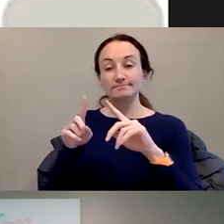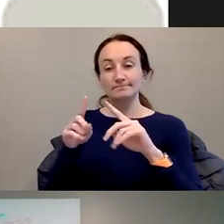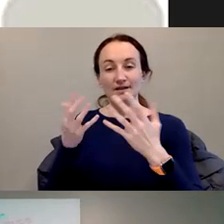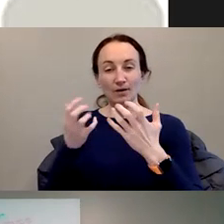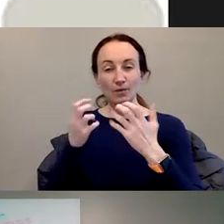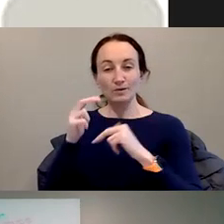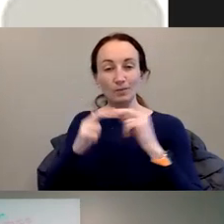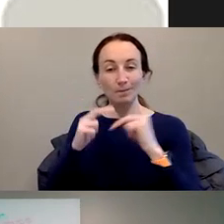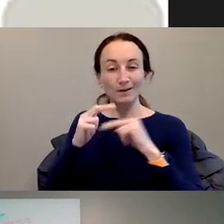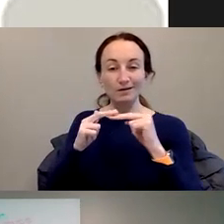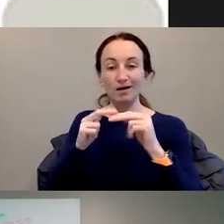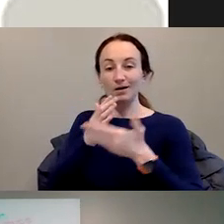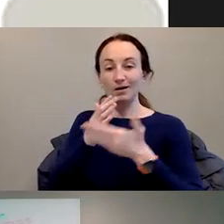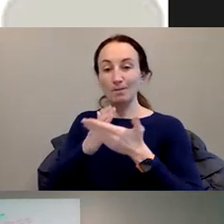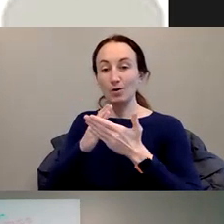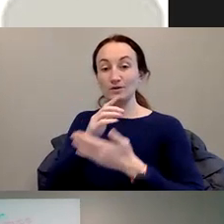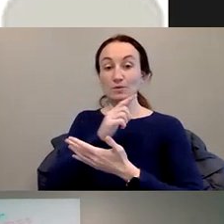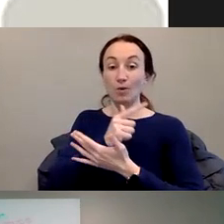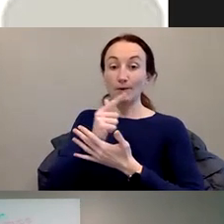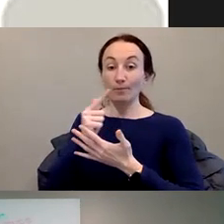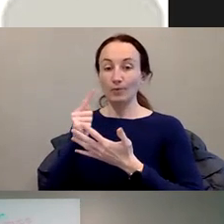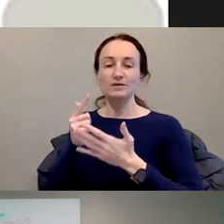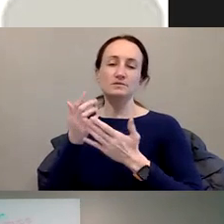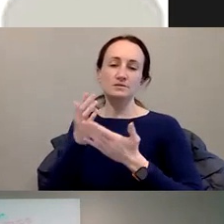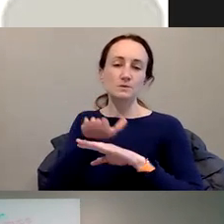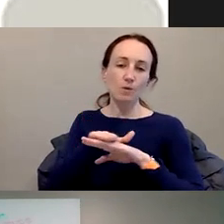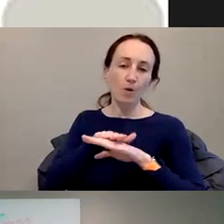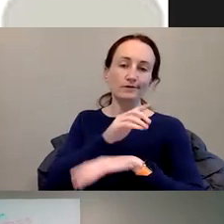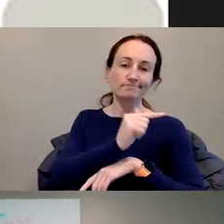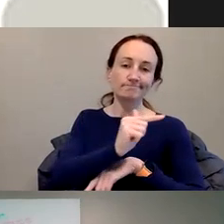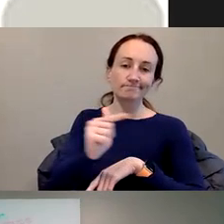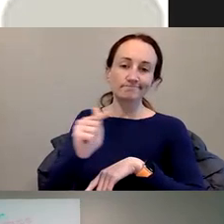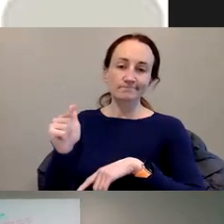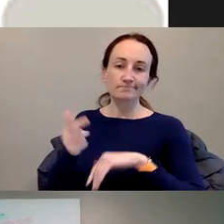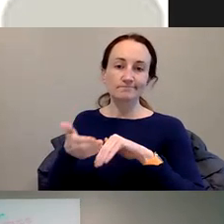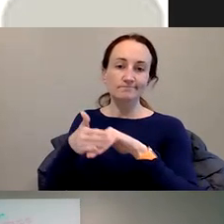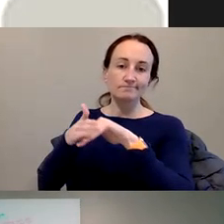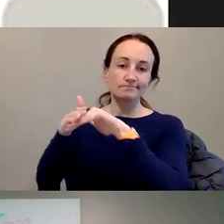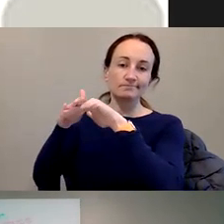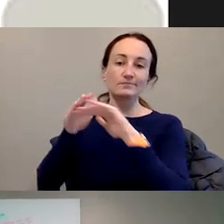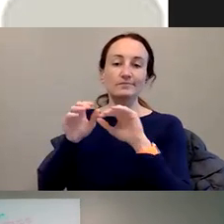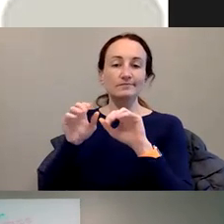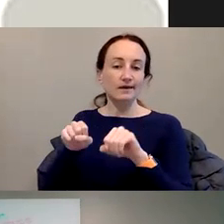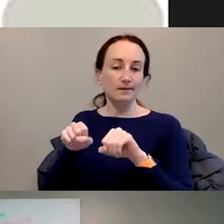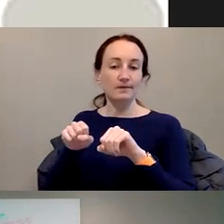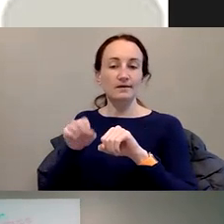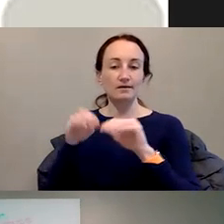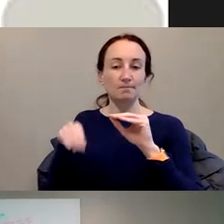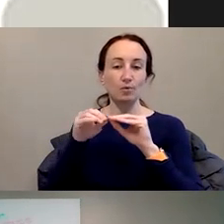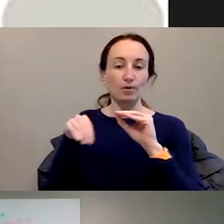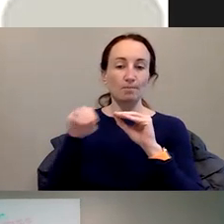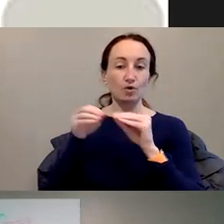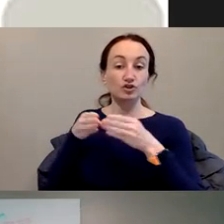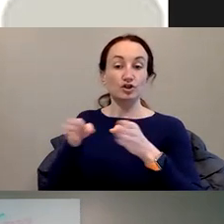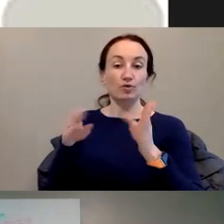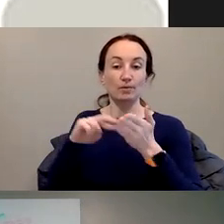out components one by one slowly, and so that it will be more and more general